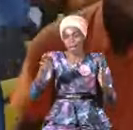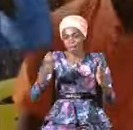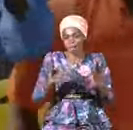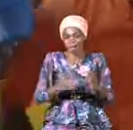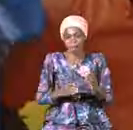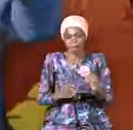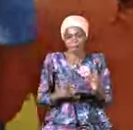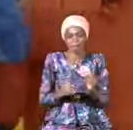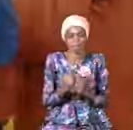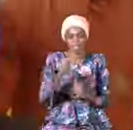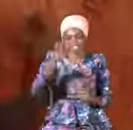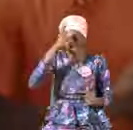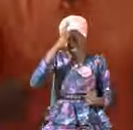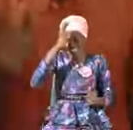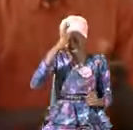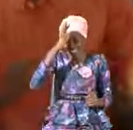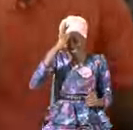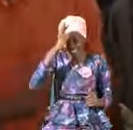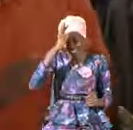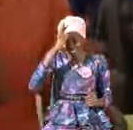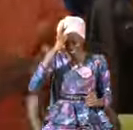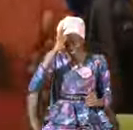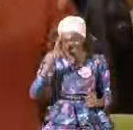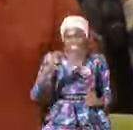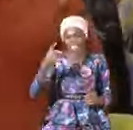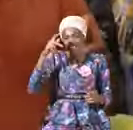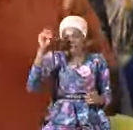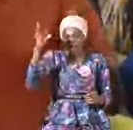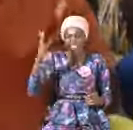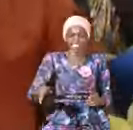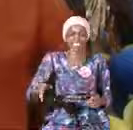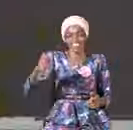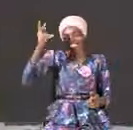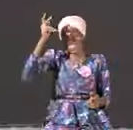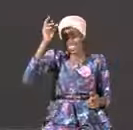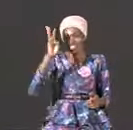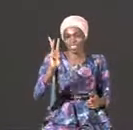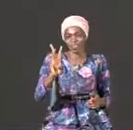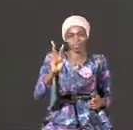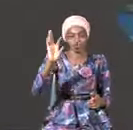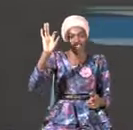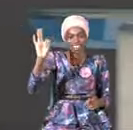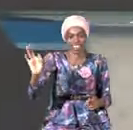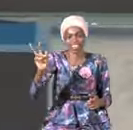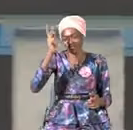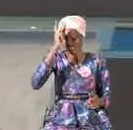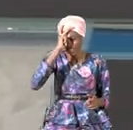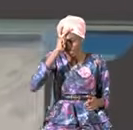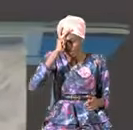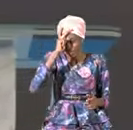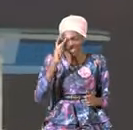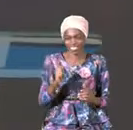Dr. W.F. Kumuyi. You're welcome, daddy.